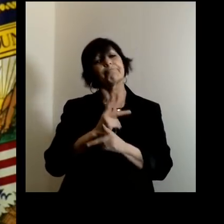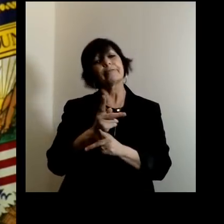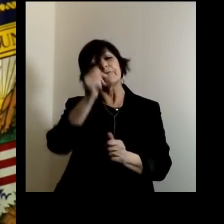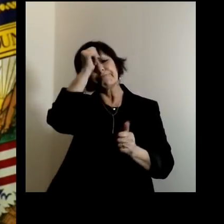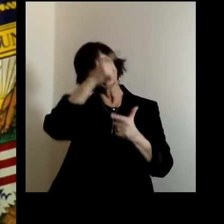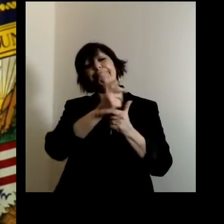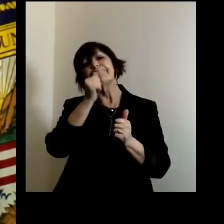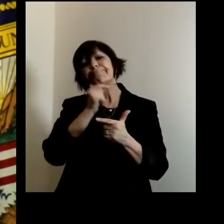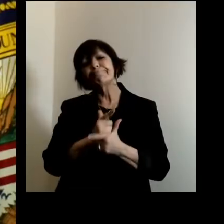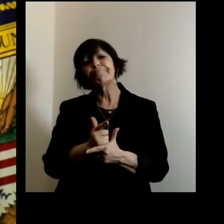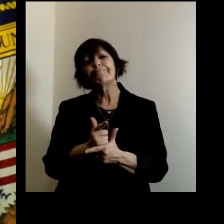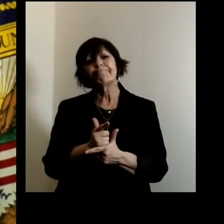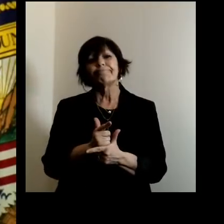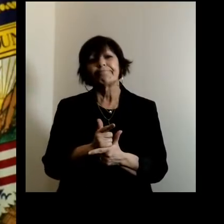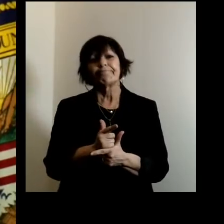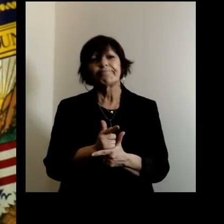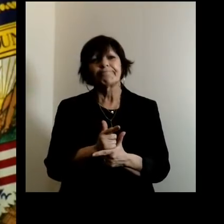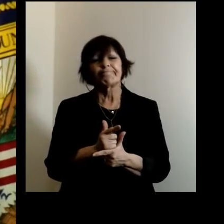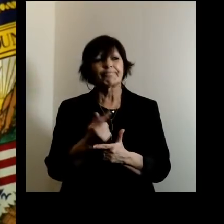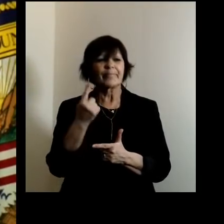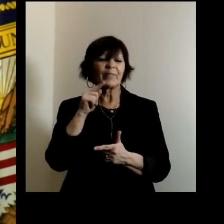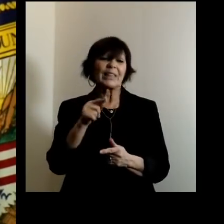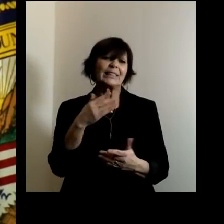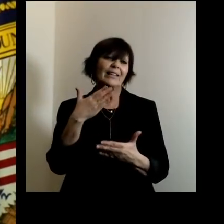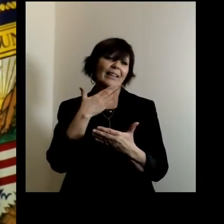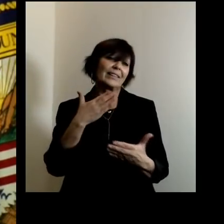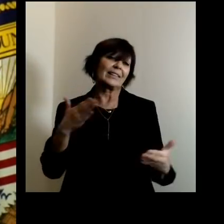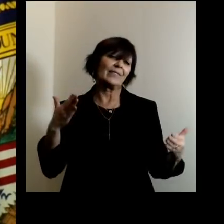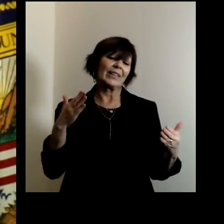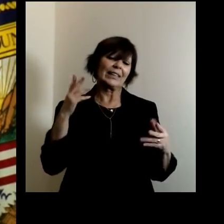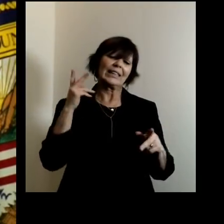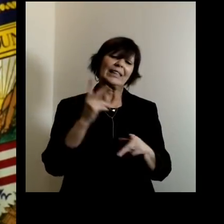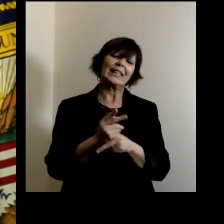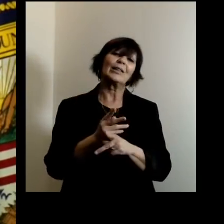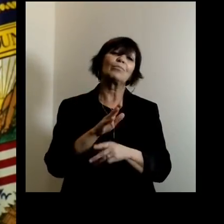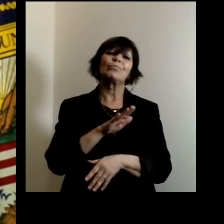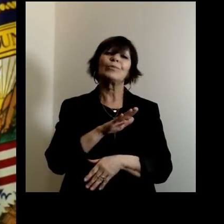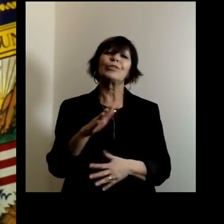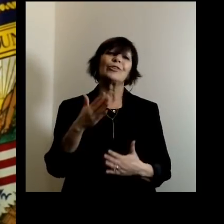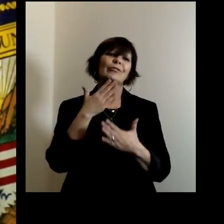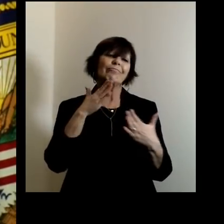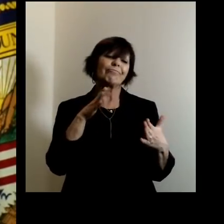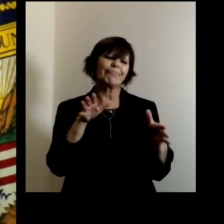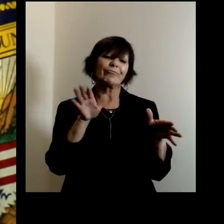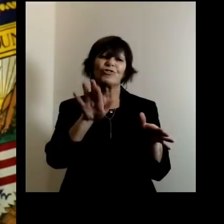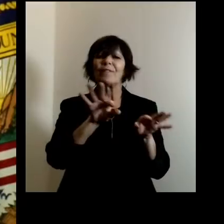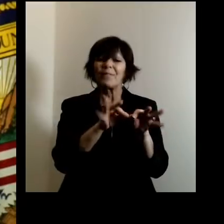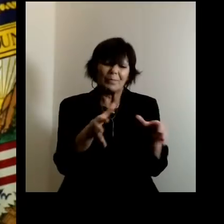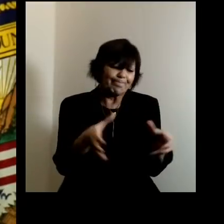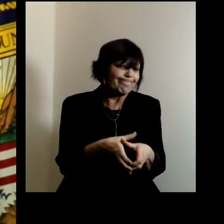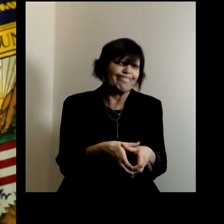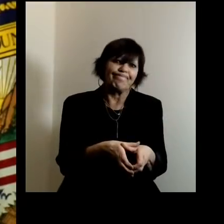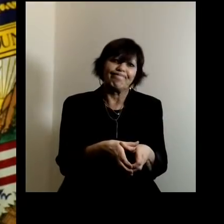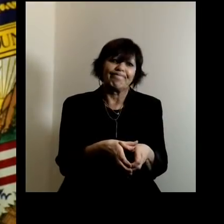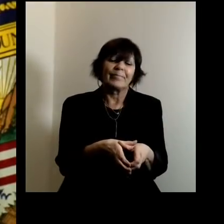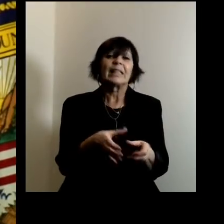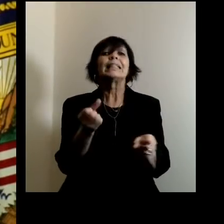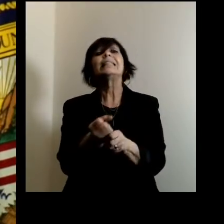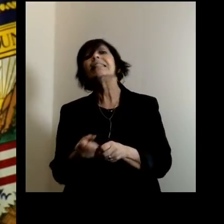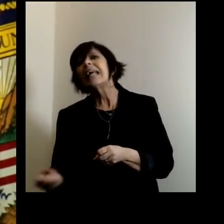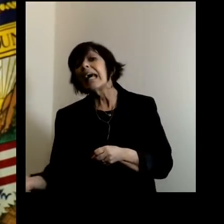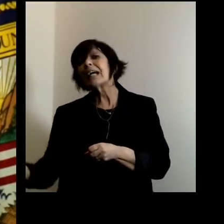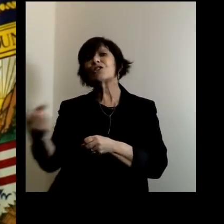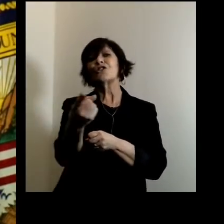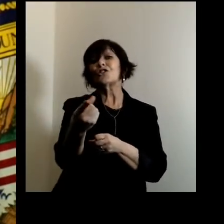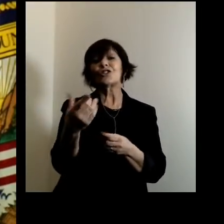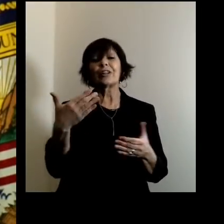keeper. For this Thanksgiving, keep your Thanksgiving to your immediate family so that next year, when we have